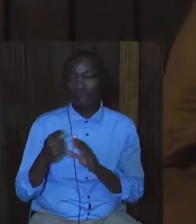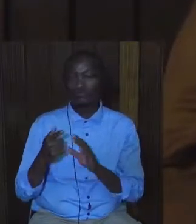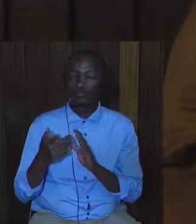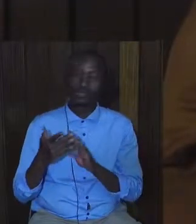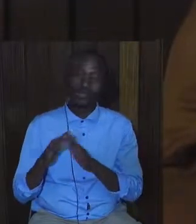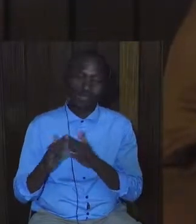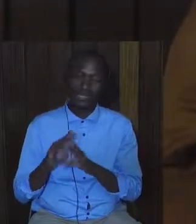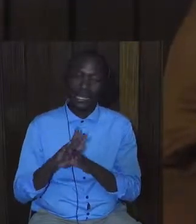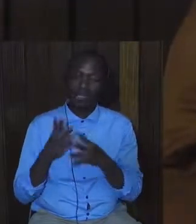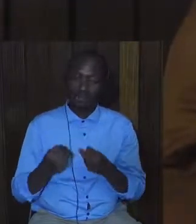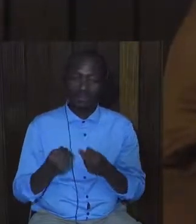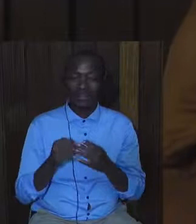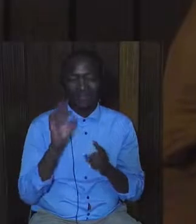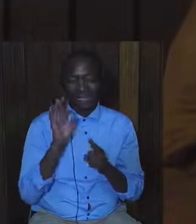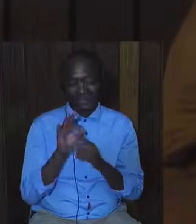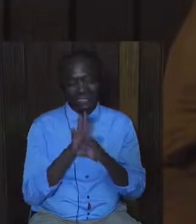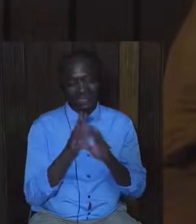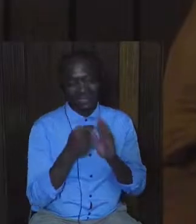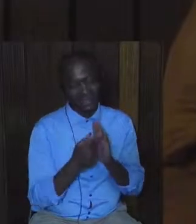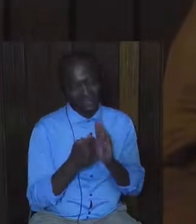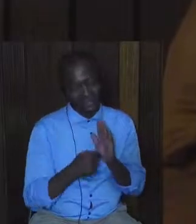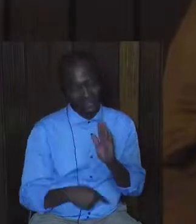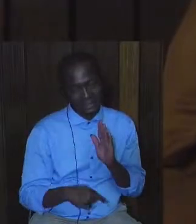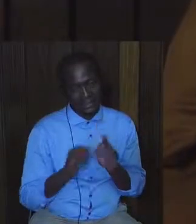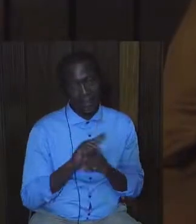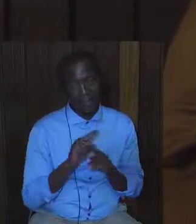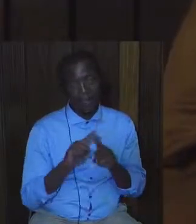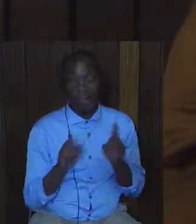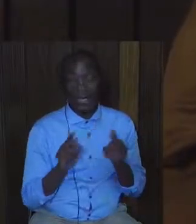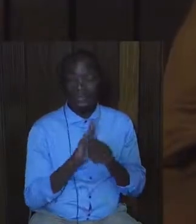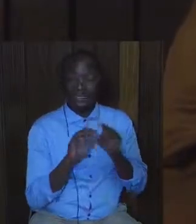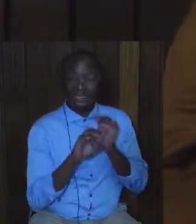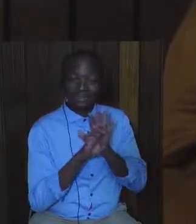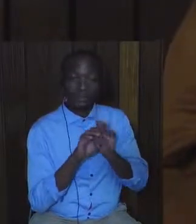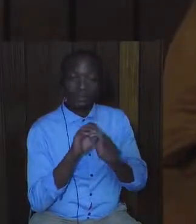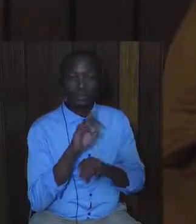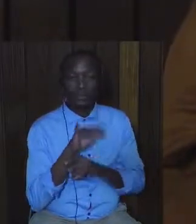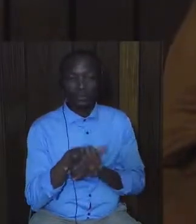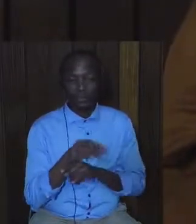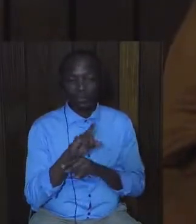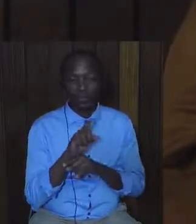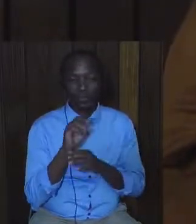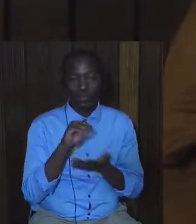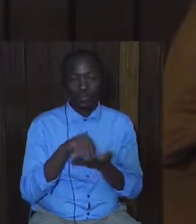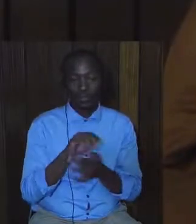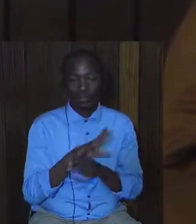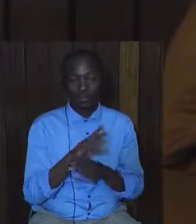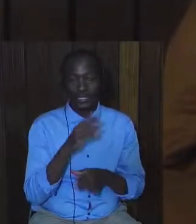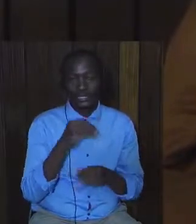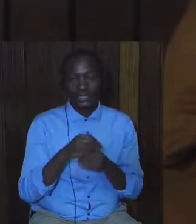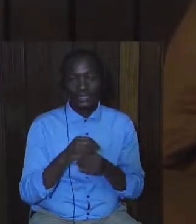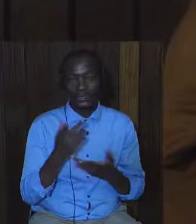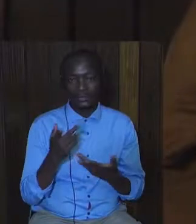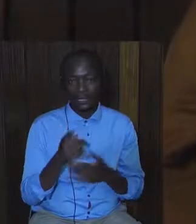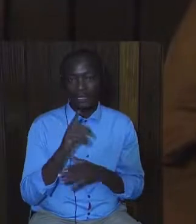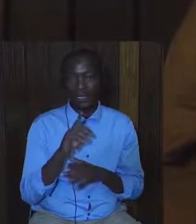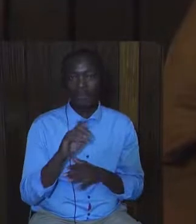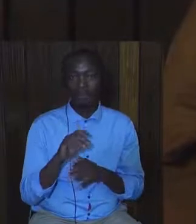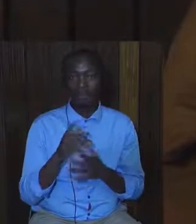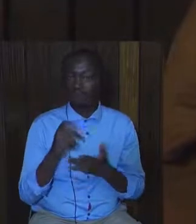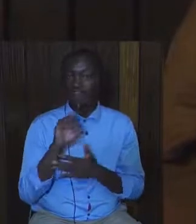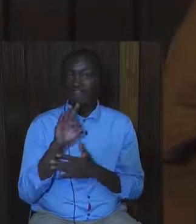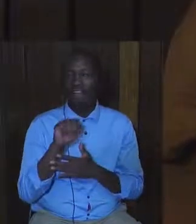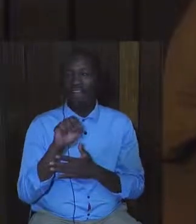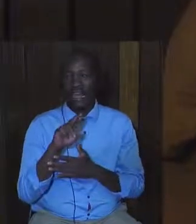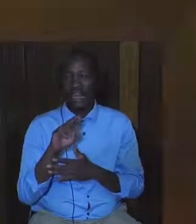the exact list of ones, but examples would be we put in additional fare gates, for example, at stations where there